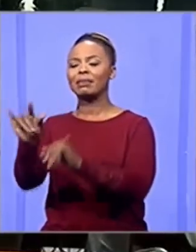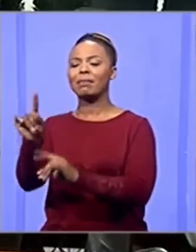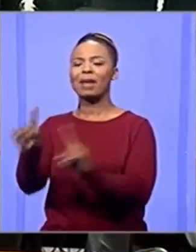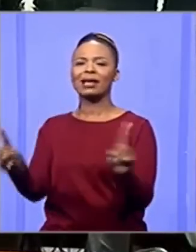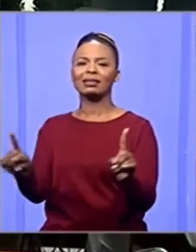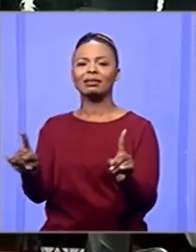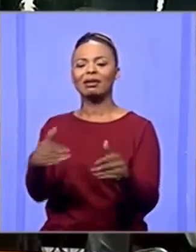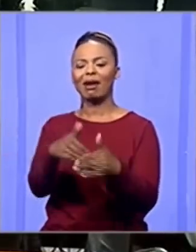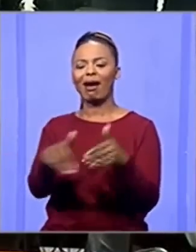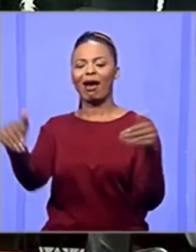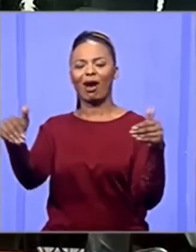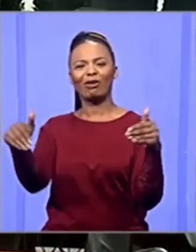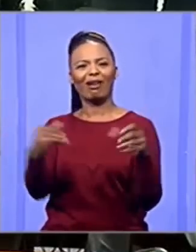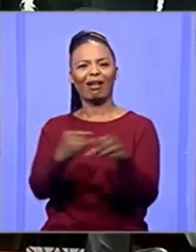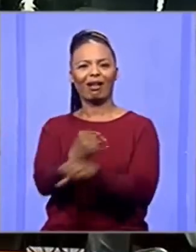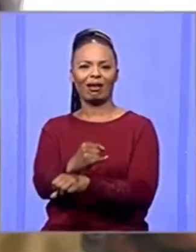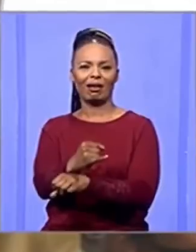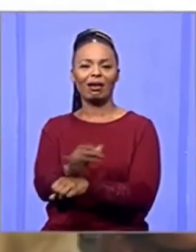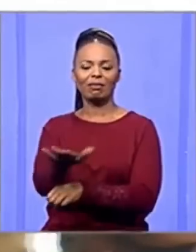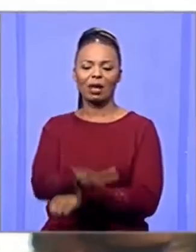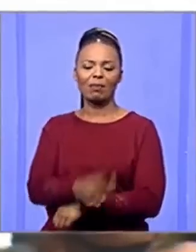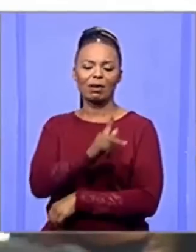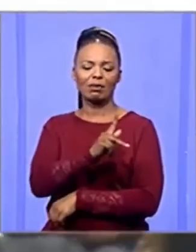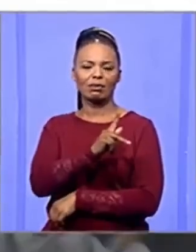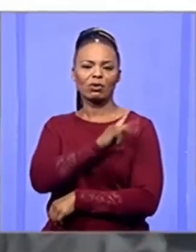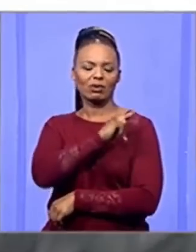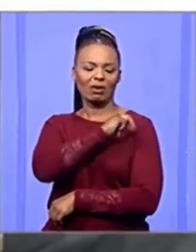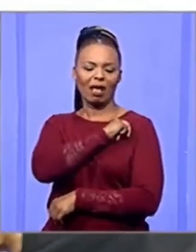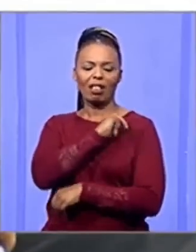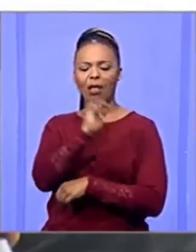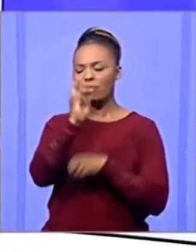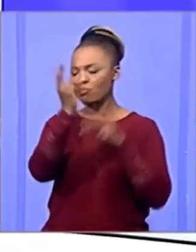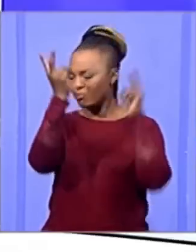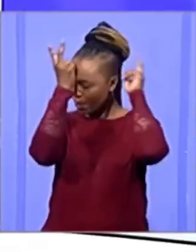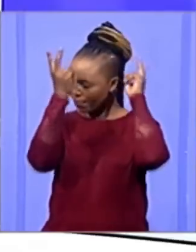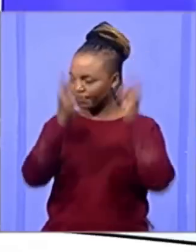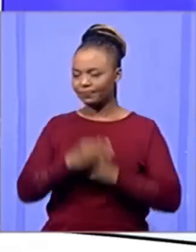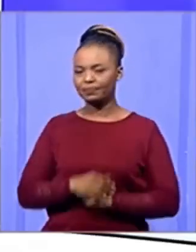tsa tshukulo ya batshwaruwa Escort KwaZulu-Natal.